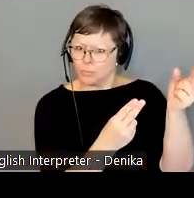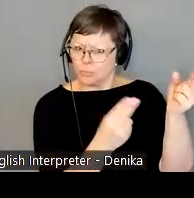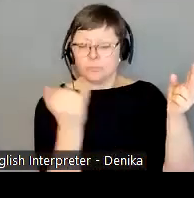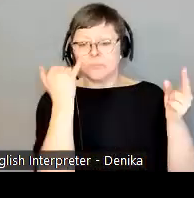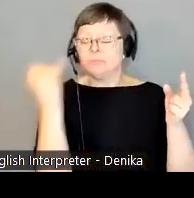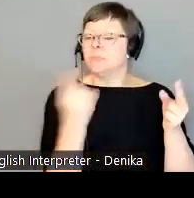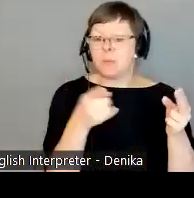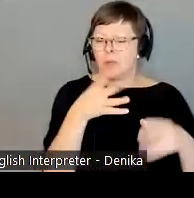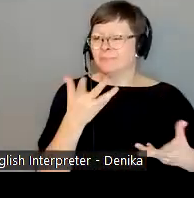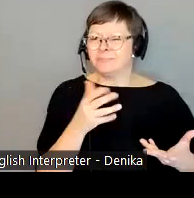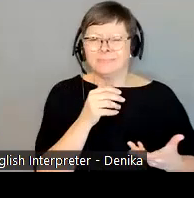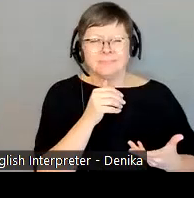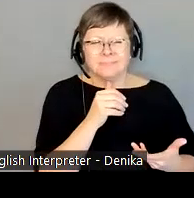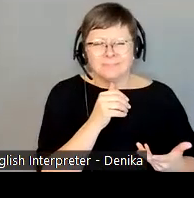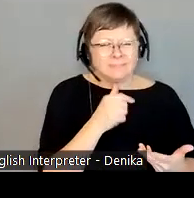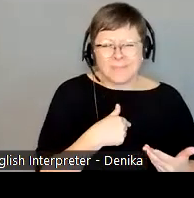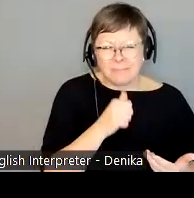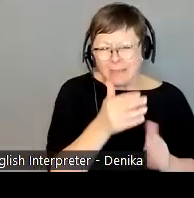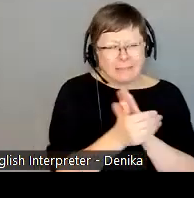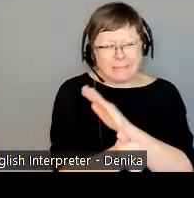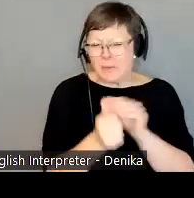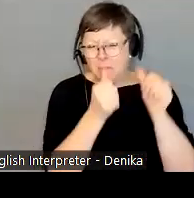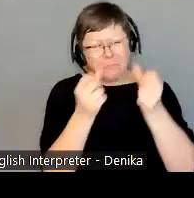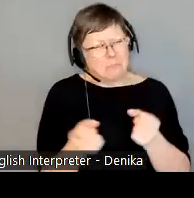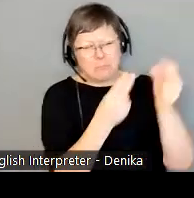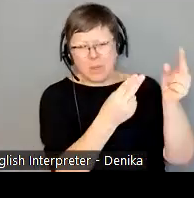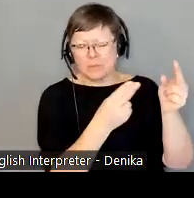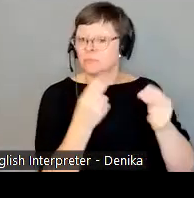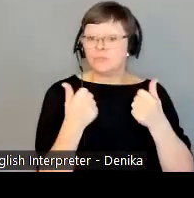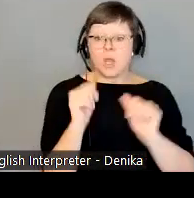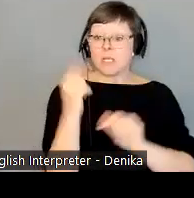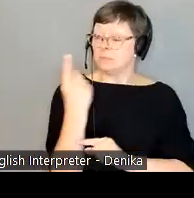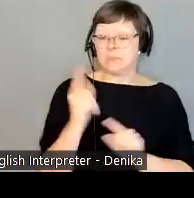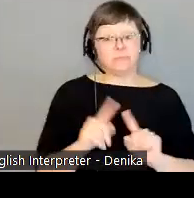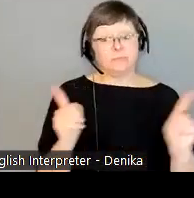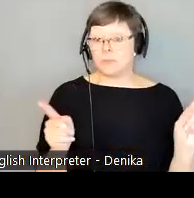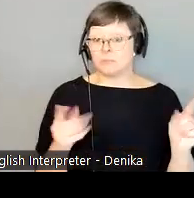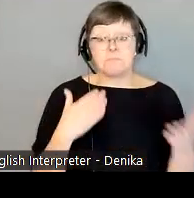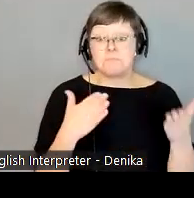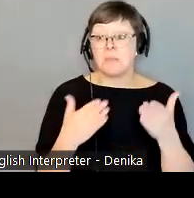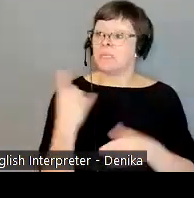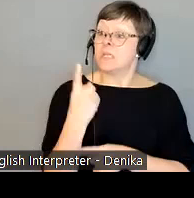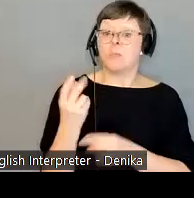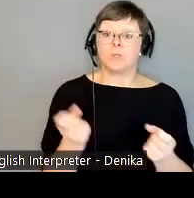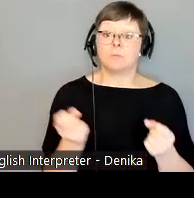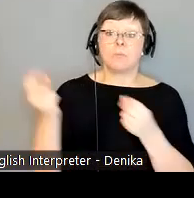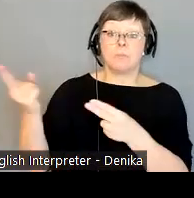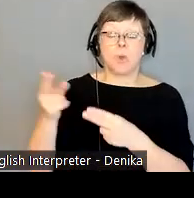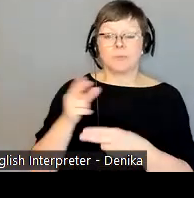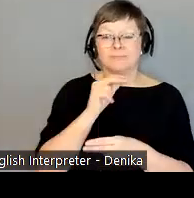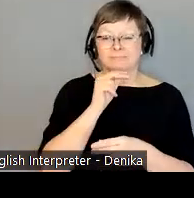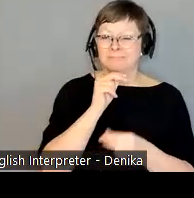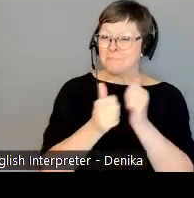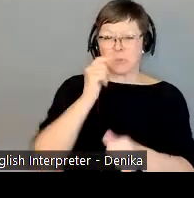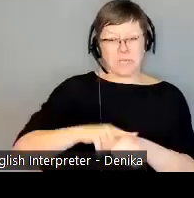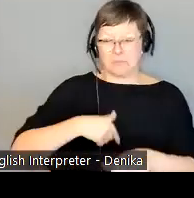familiar with posting or you don't do it a lot, try something different. Try sharing a post from somebody different that you don't normally